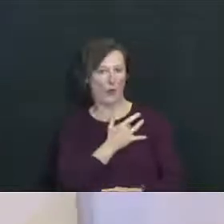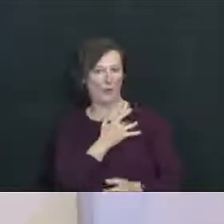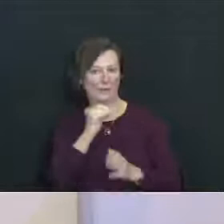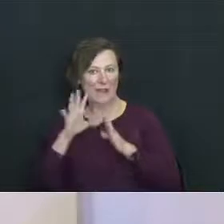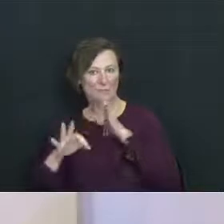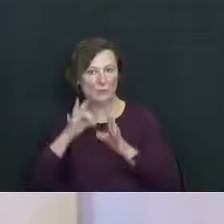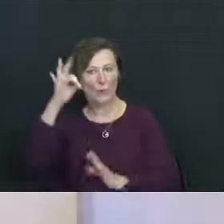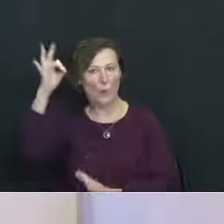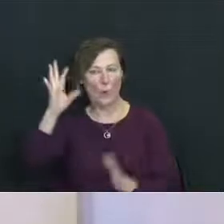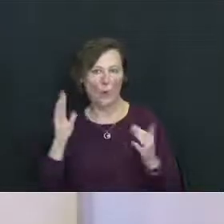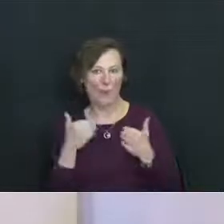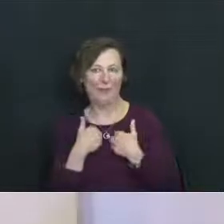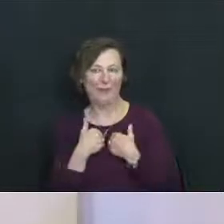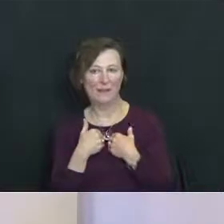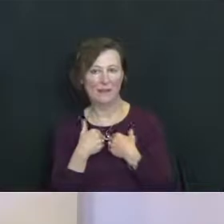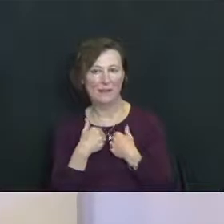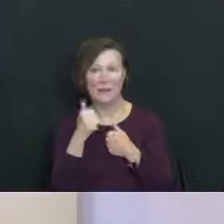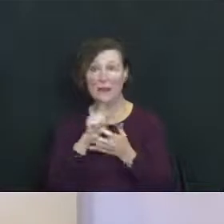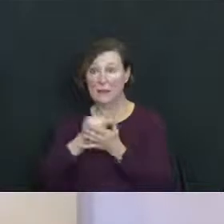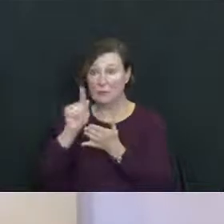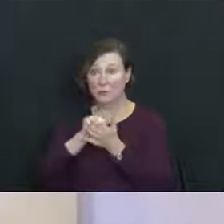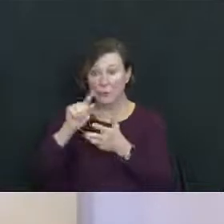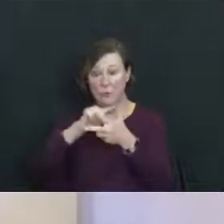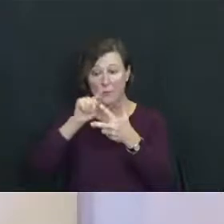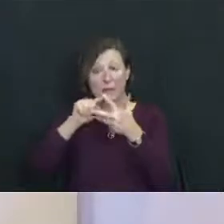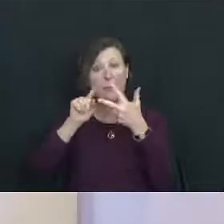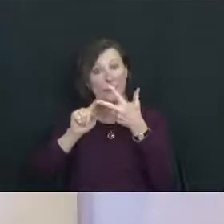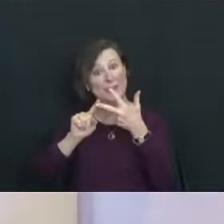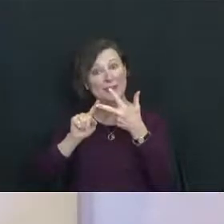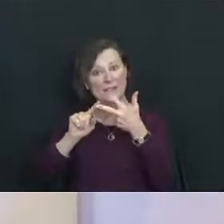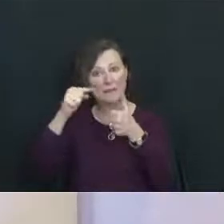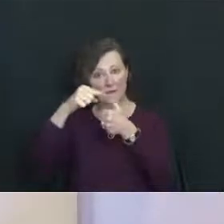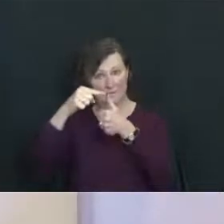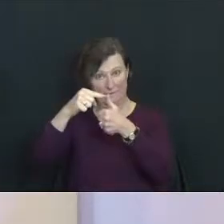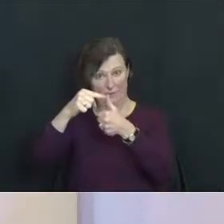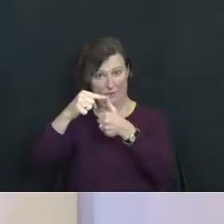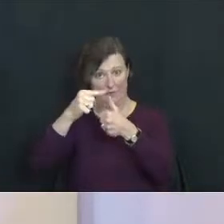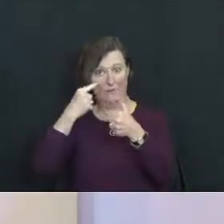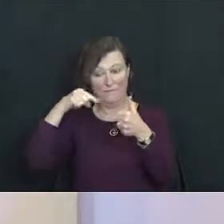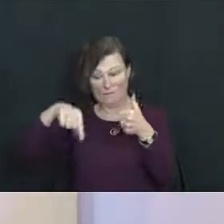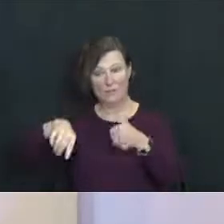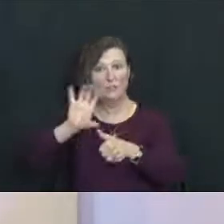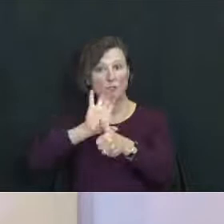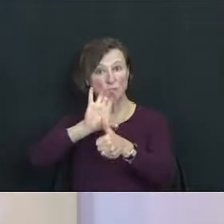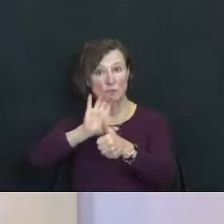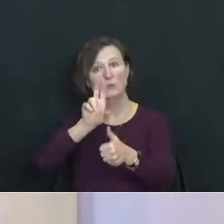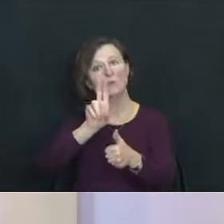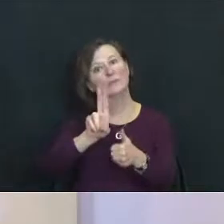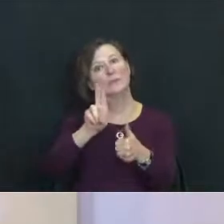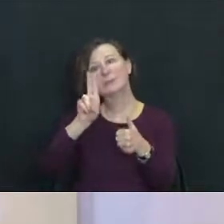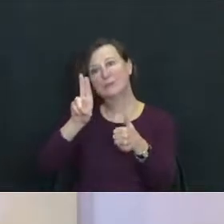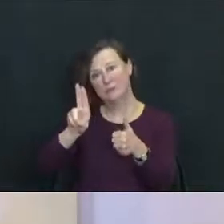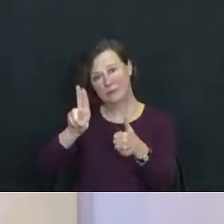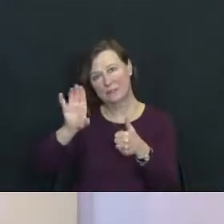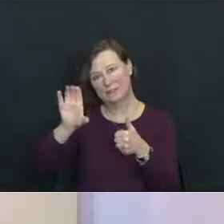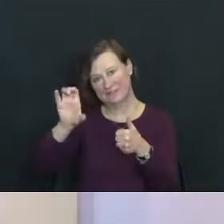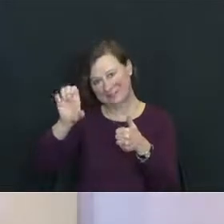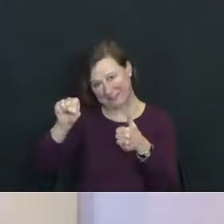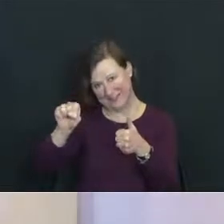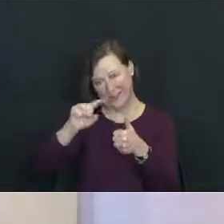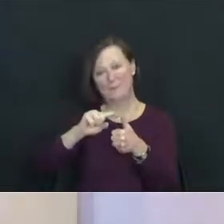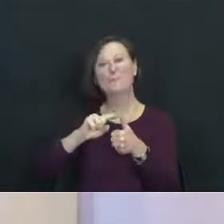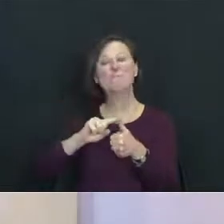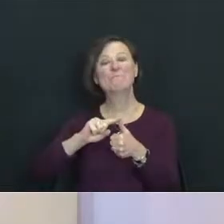Each week, we light 3 chalices. The first is for this congregation, the Unitarian Universalist congregation